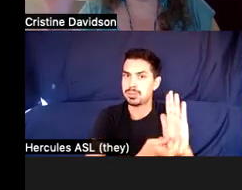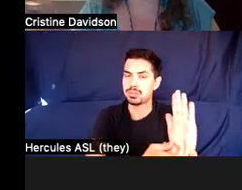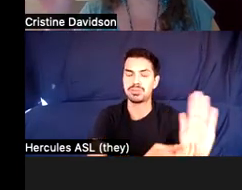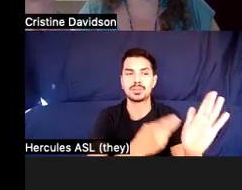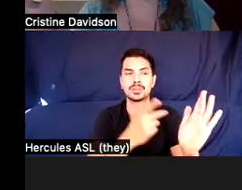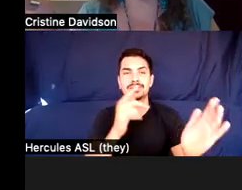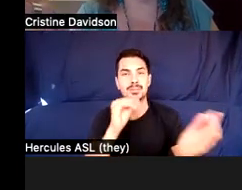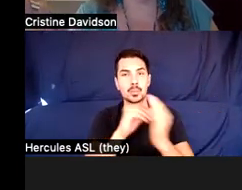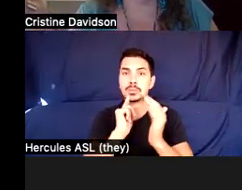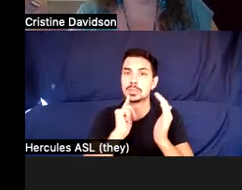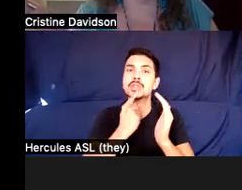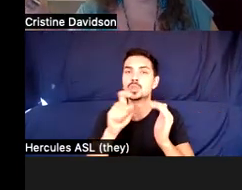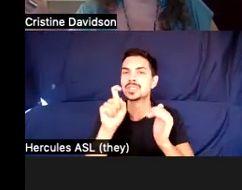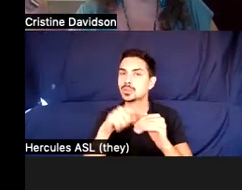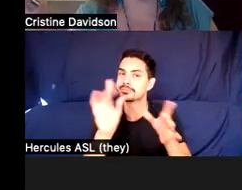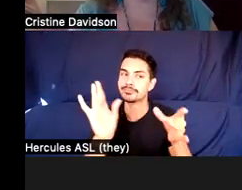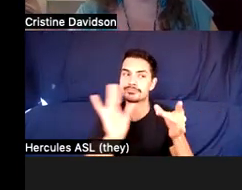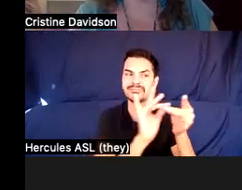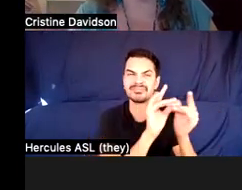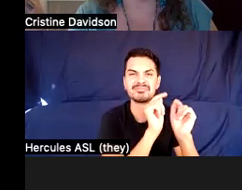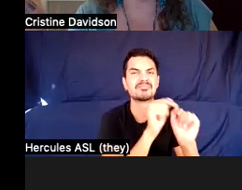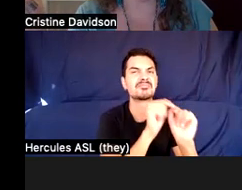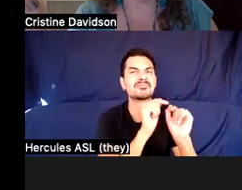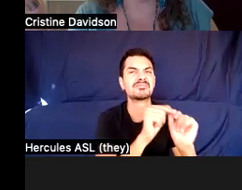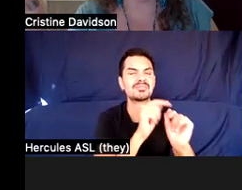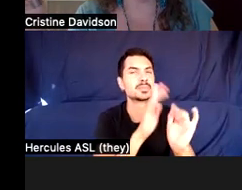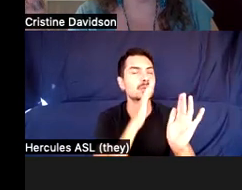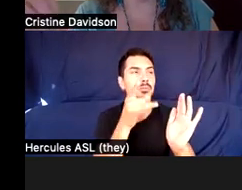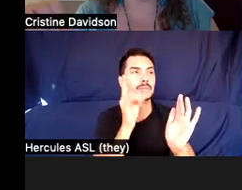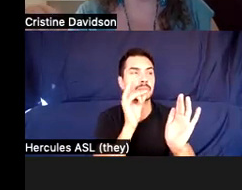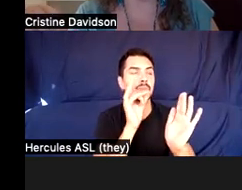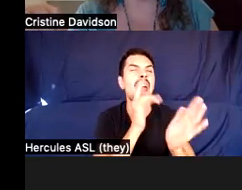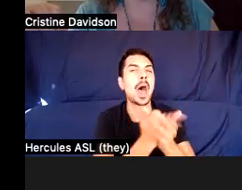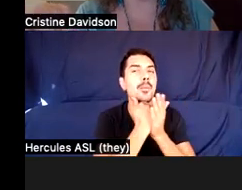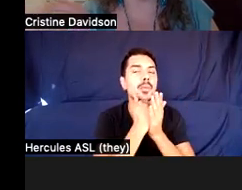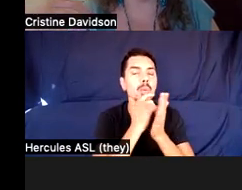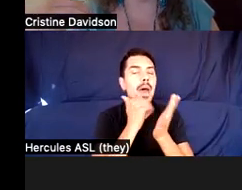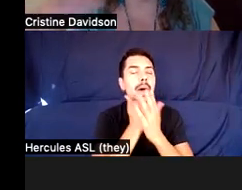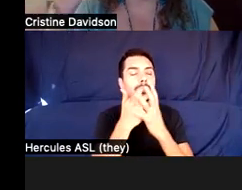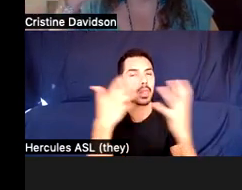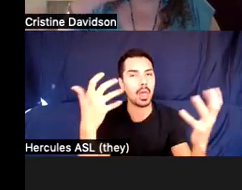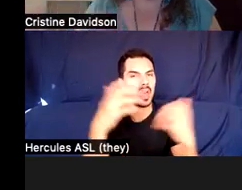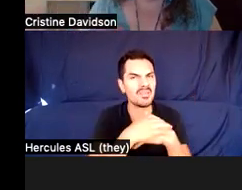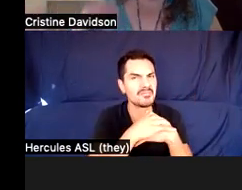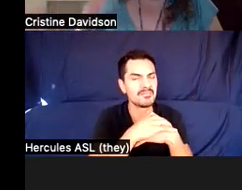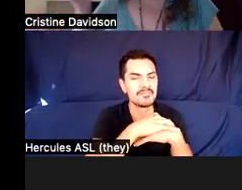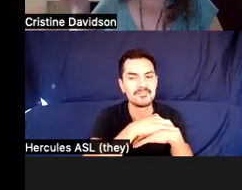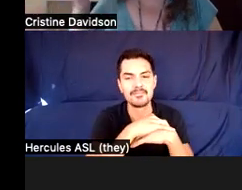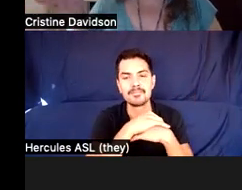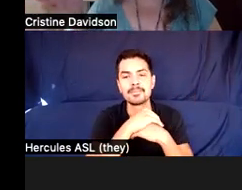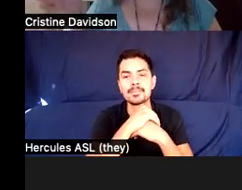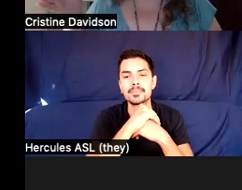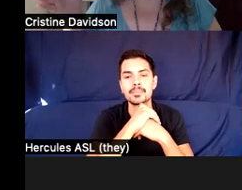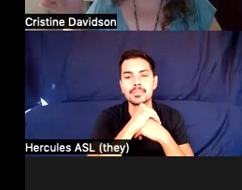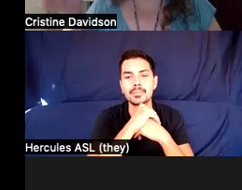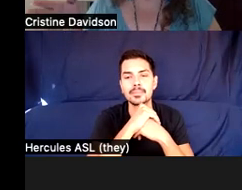it, connecting with somebody in an organization is going to be really helpful. Okay. If there's, you know, when